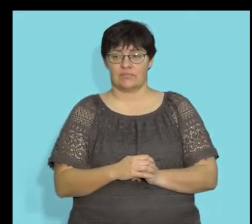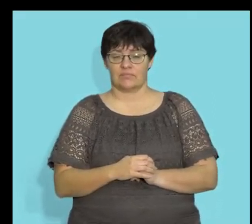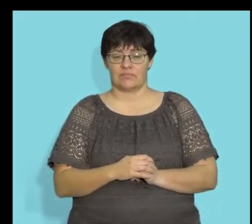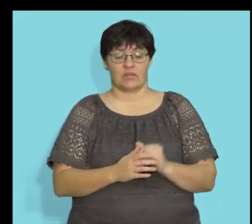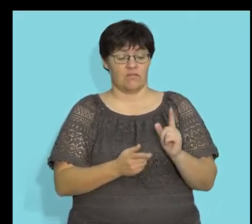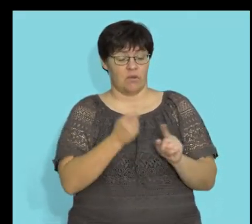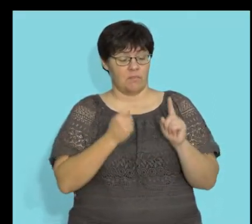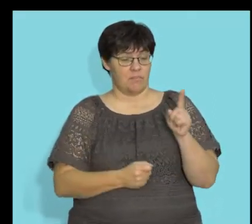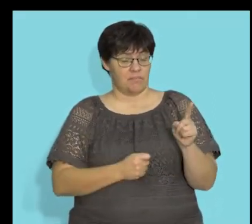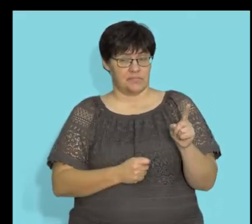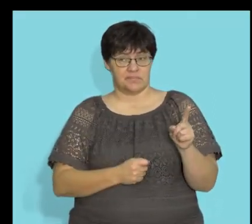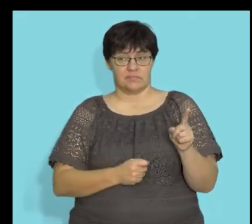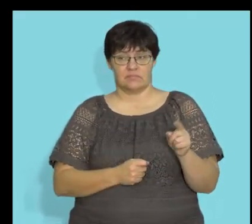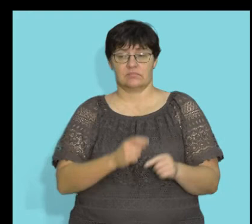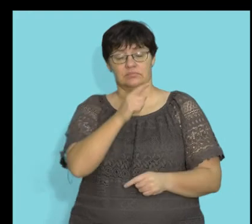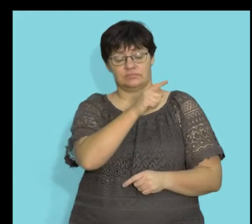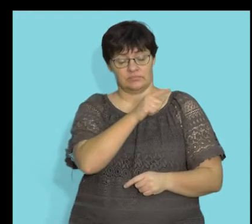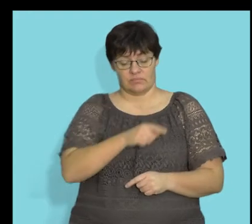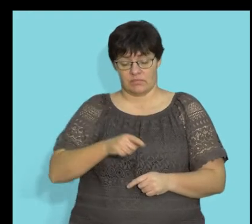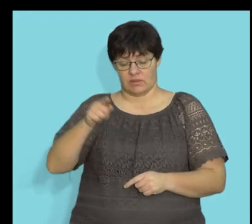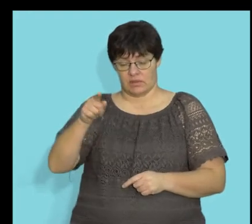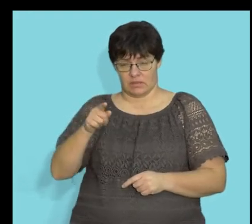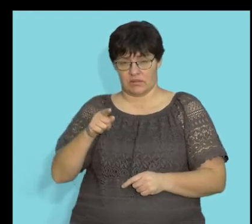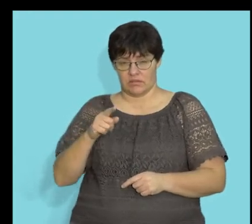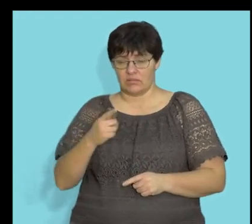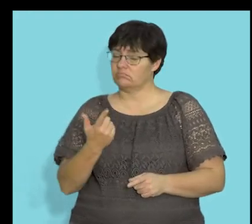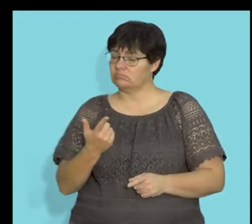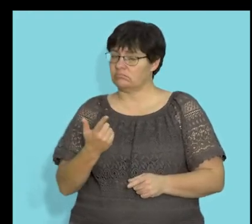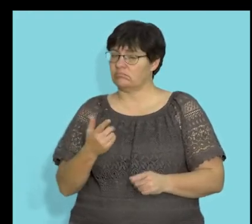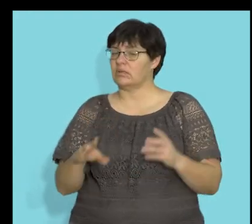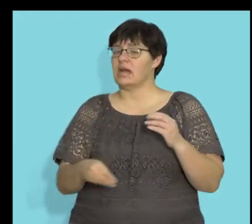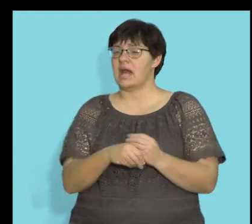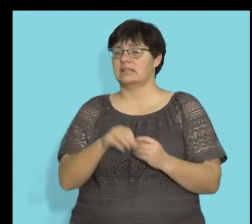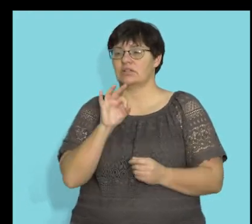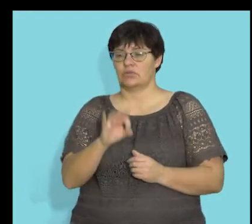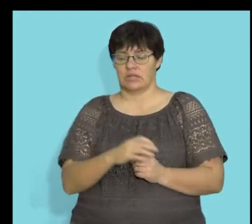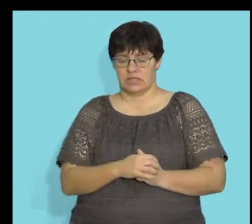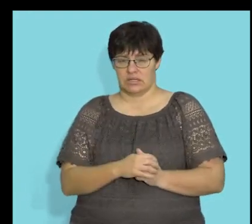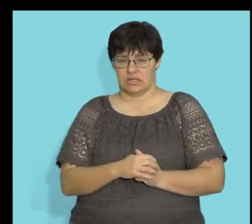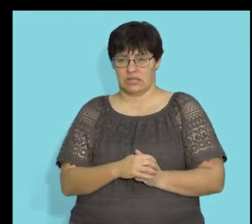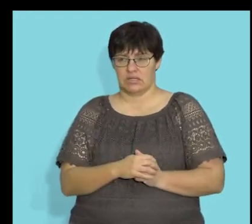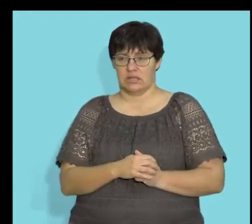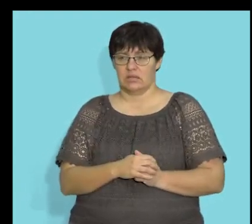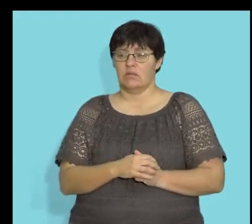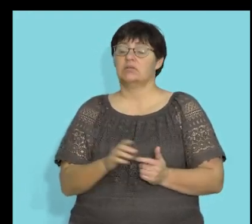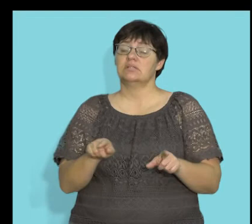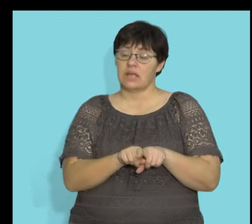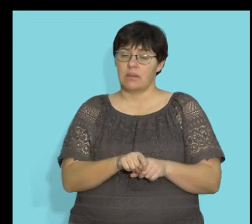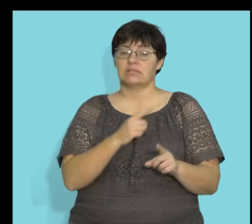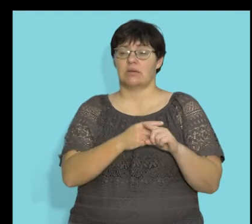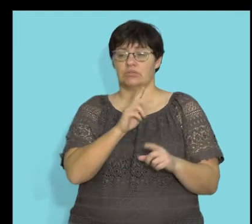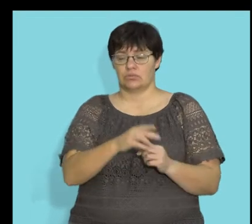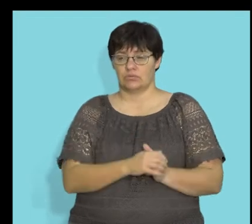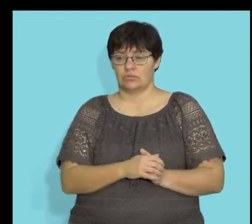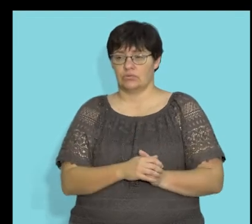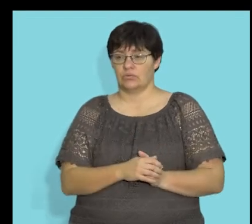from here, I can see that from 3 to 6, I've added 3, but I've also multiplied by 2.